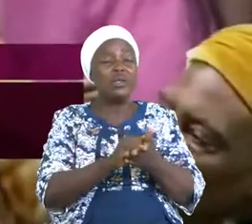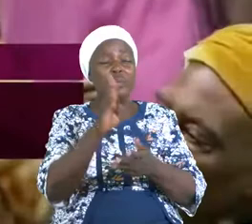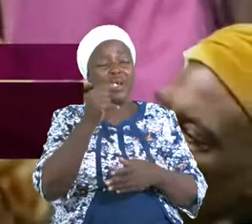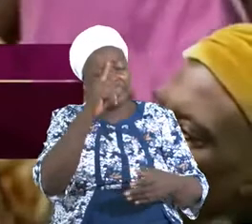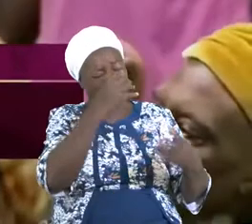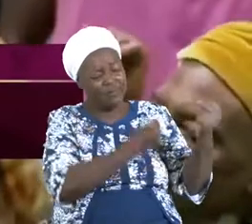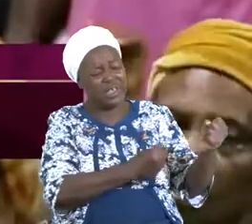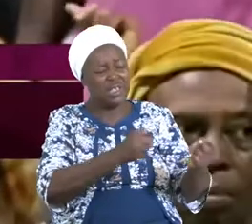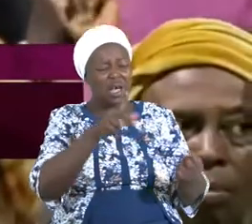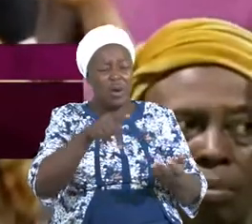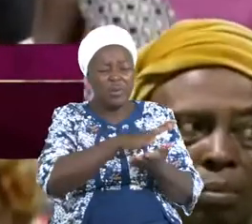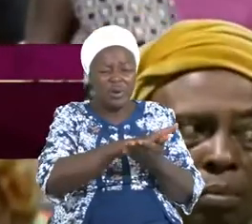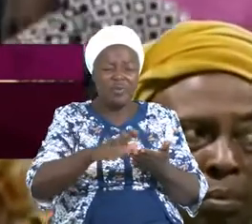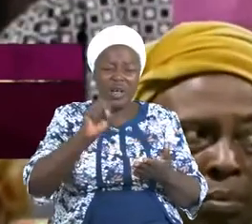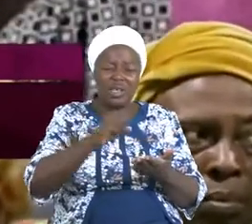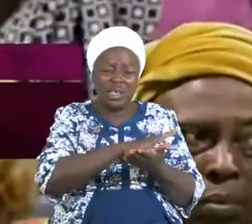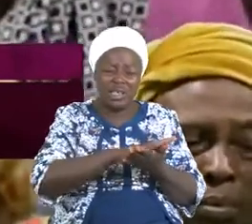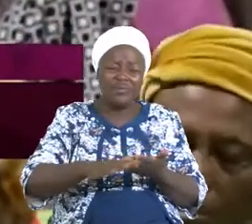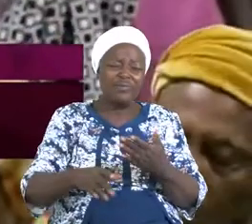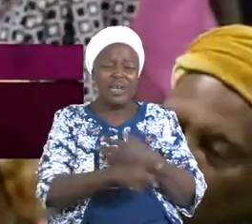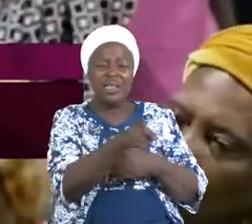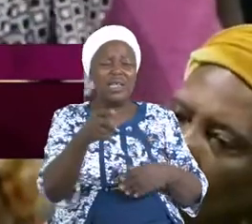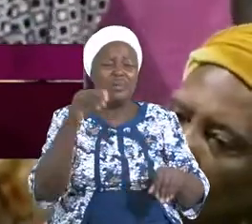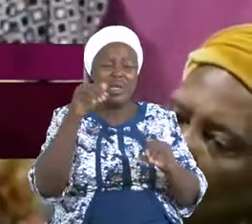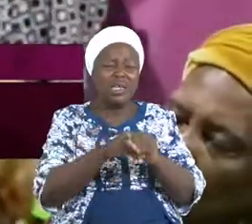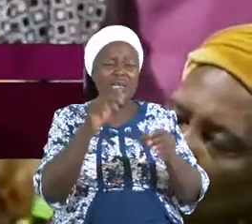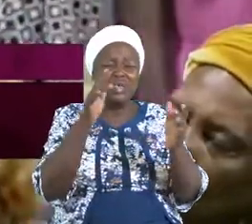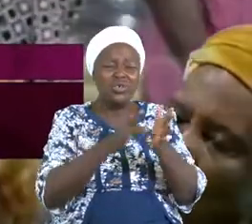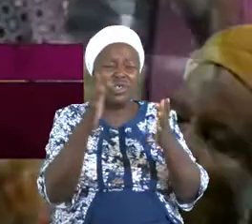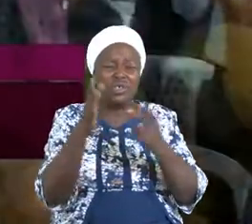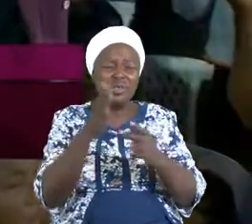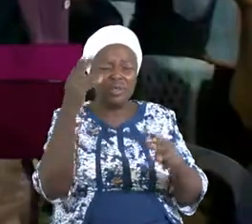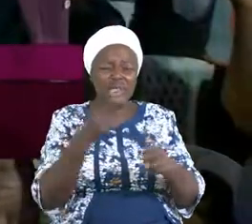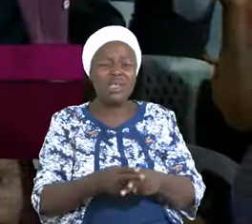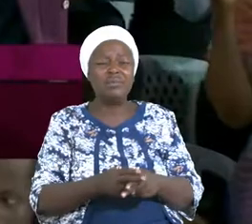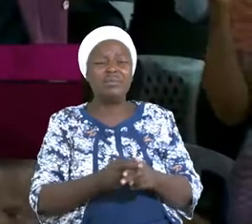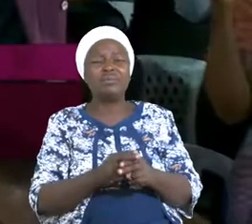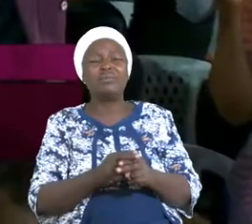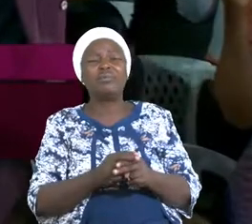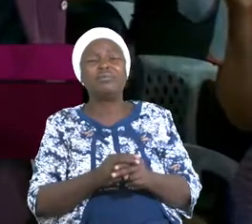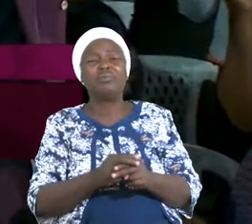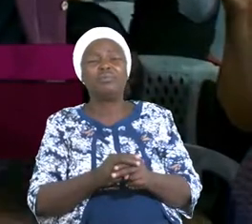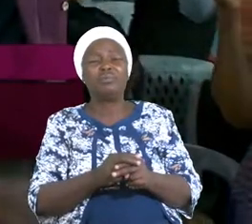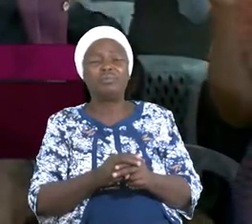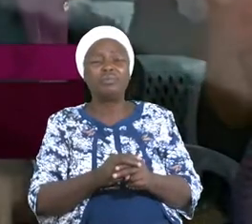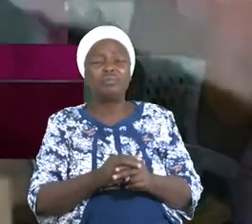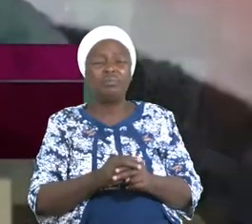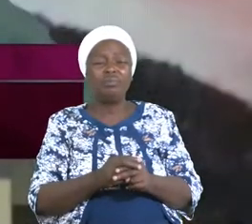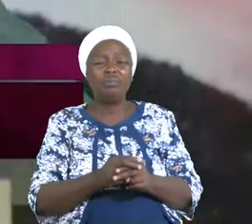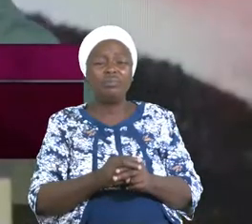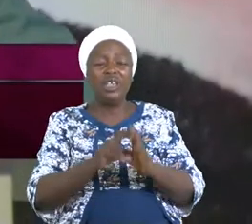purify, sanctify them in Jesus' name. Give